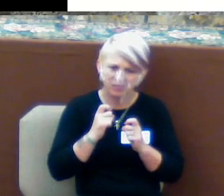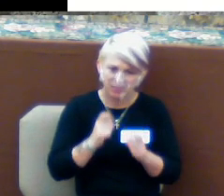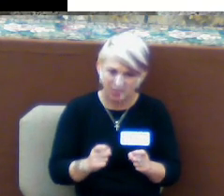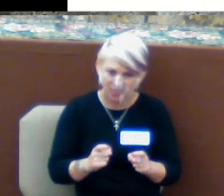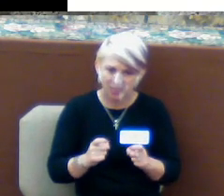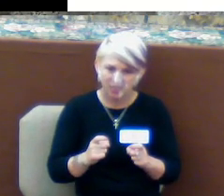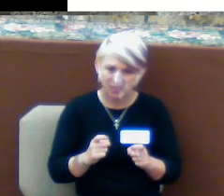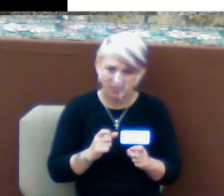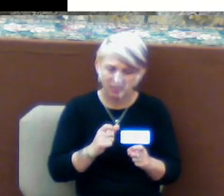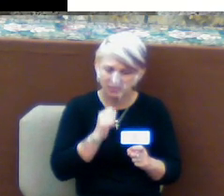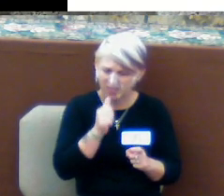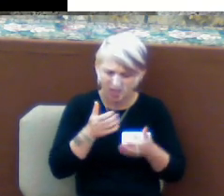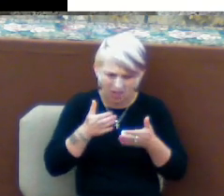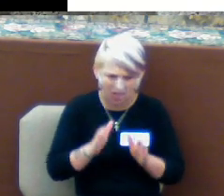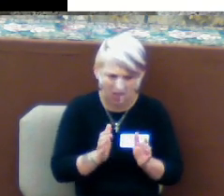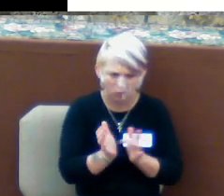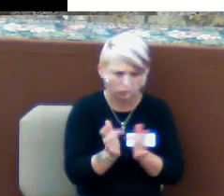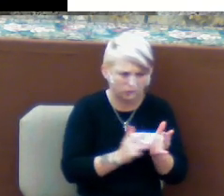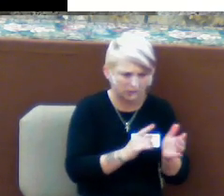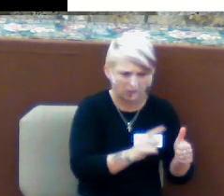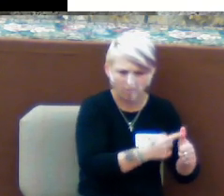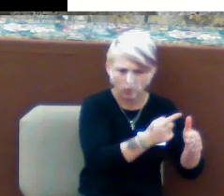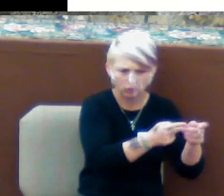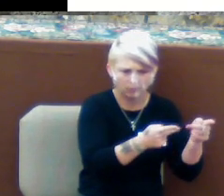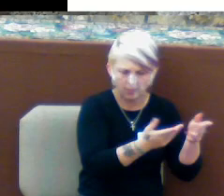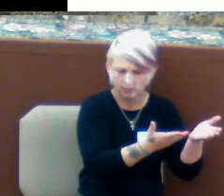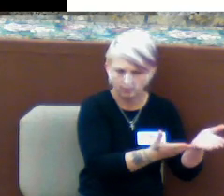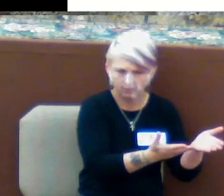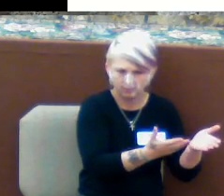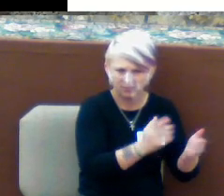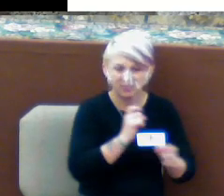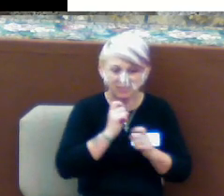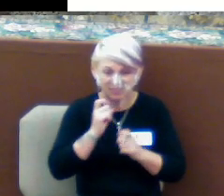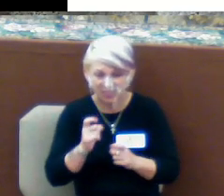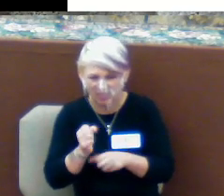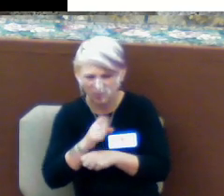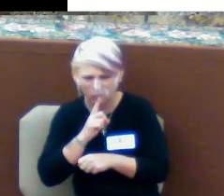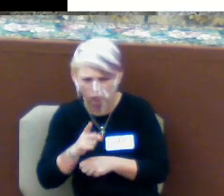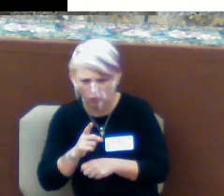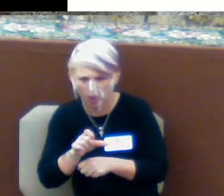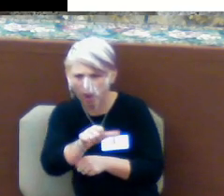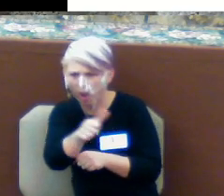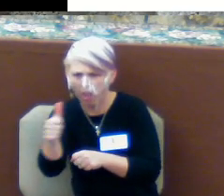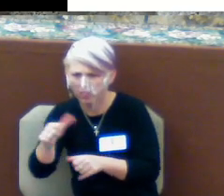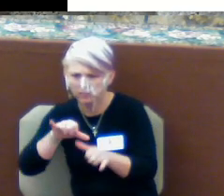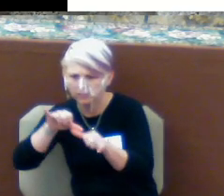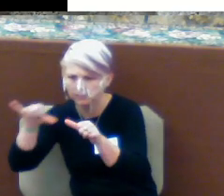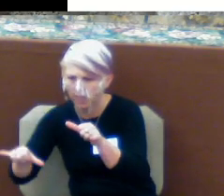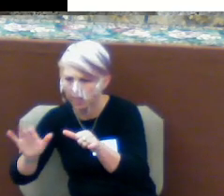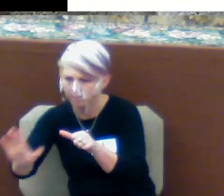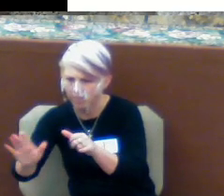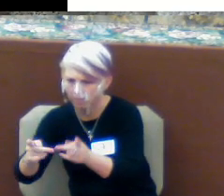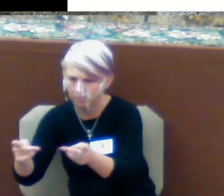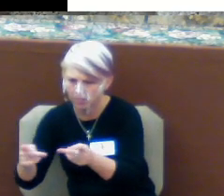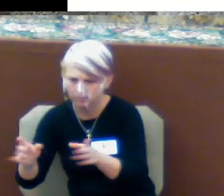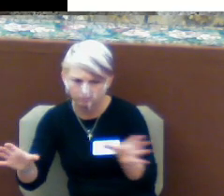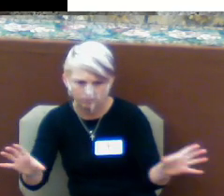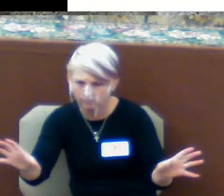Sin is not allowing Jesus' first place. And sin is making sure that others stay in their